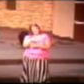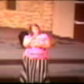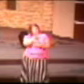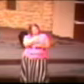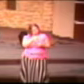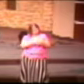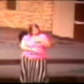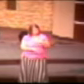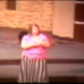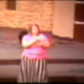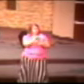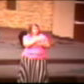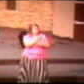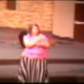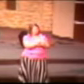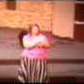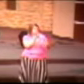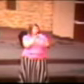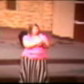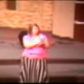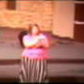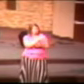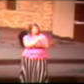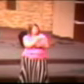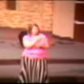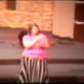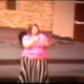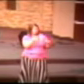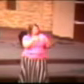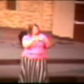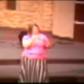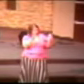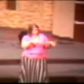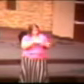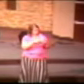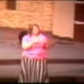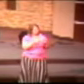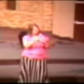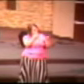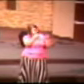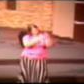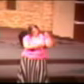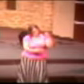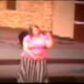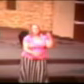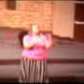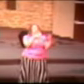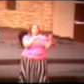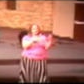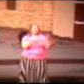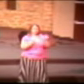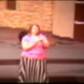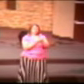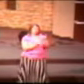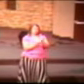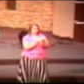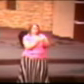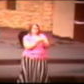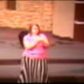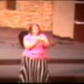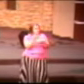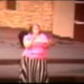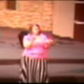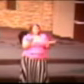out. Joanna, the wife of Chutza, the manager of Herod's household. Susanna, and many others. These women were helping to support them out of their own